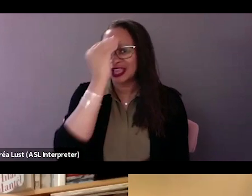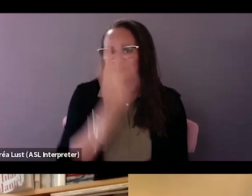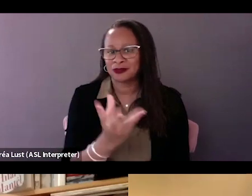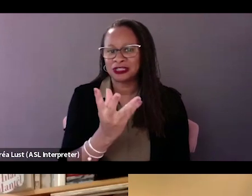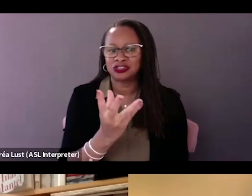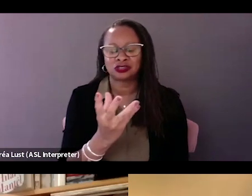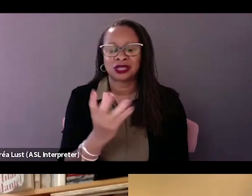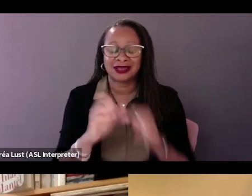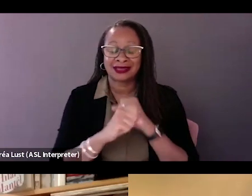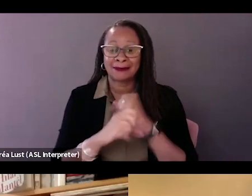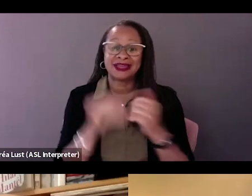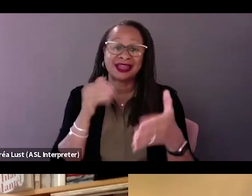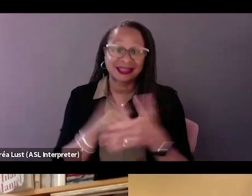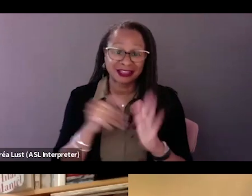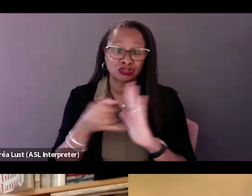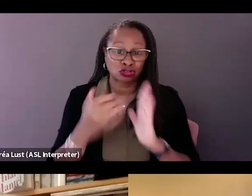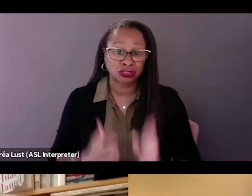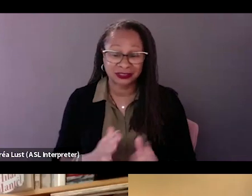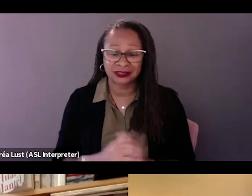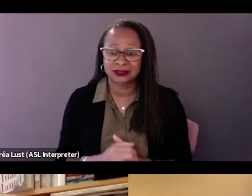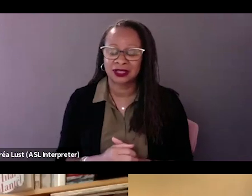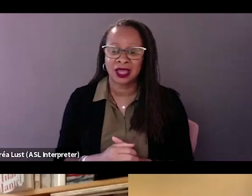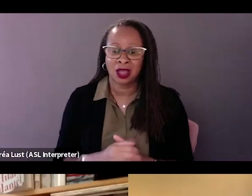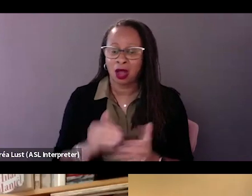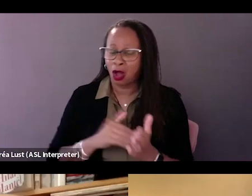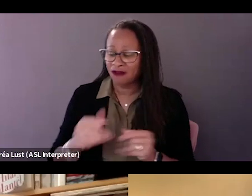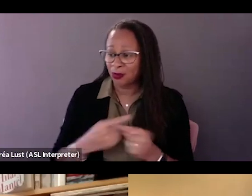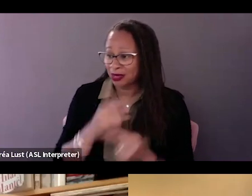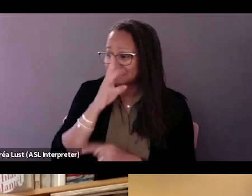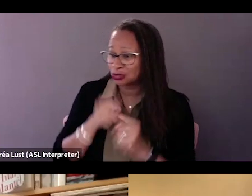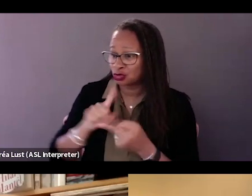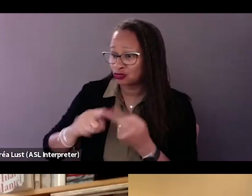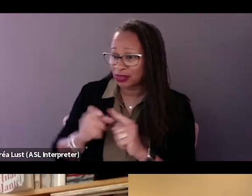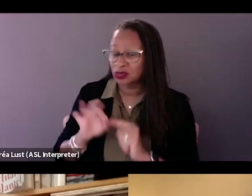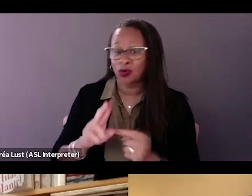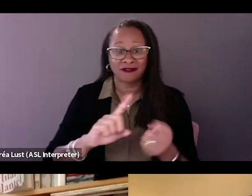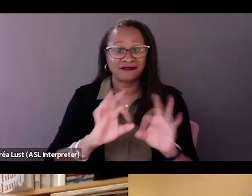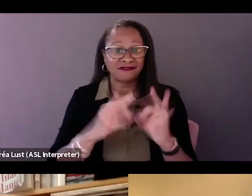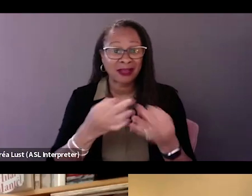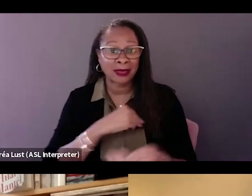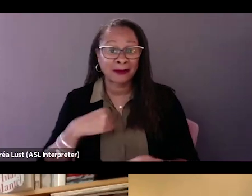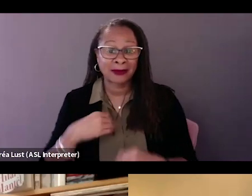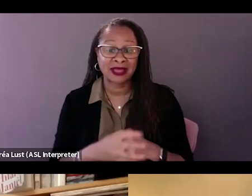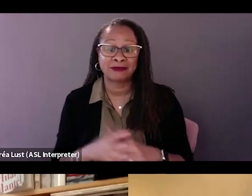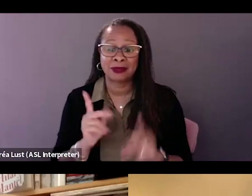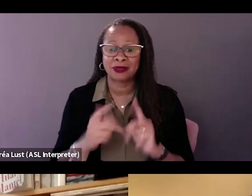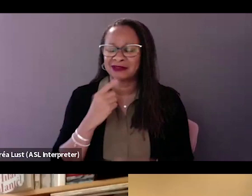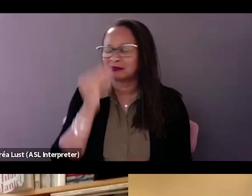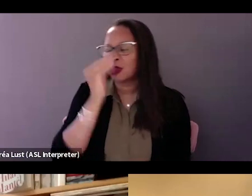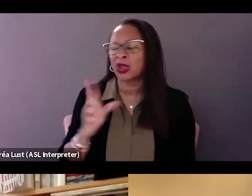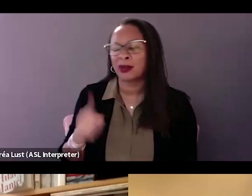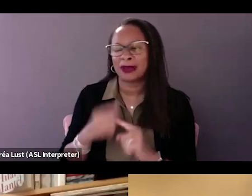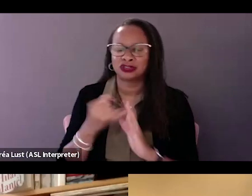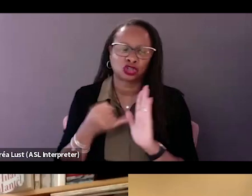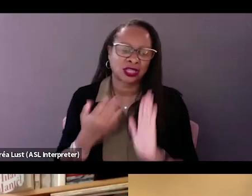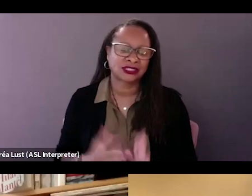journalists. People, very often when I speak to my friends, or I would speak to family members, and people will be like, I don't care about journalists, I don't